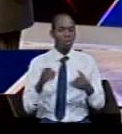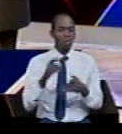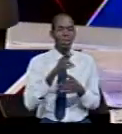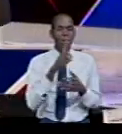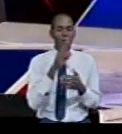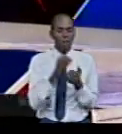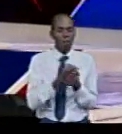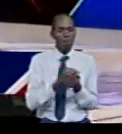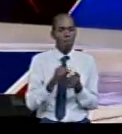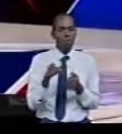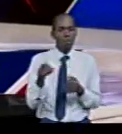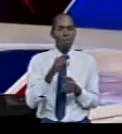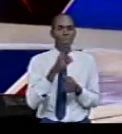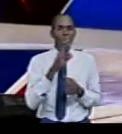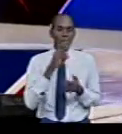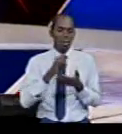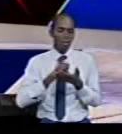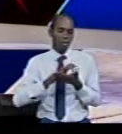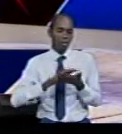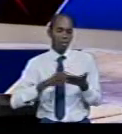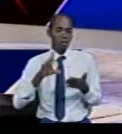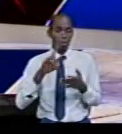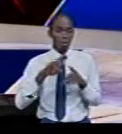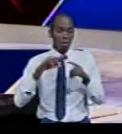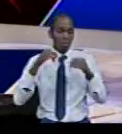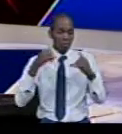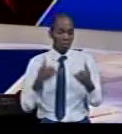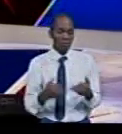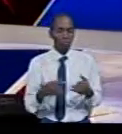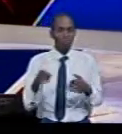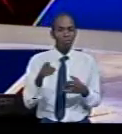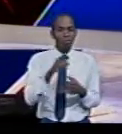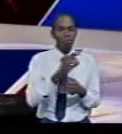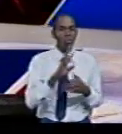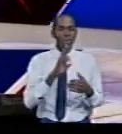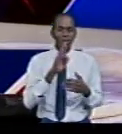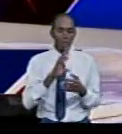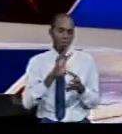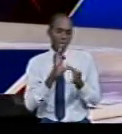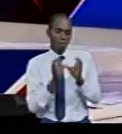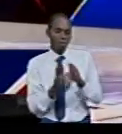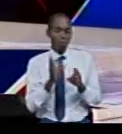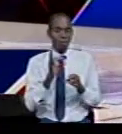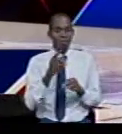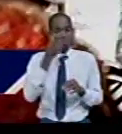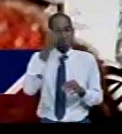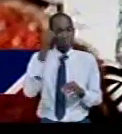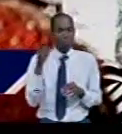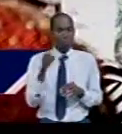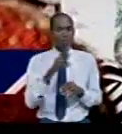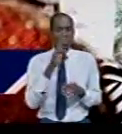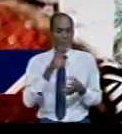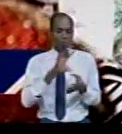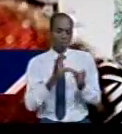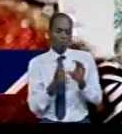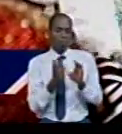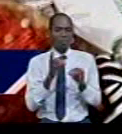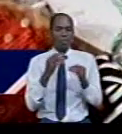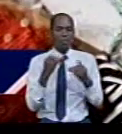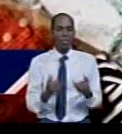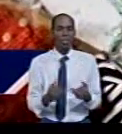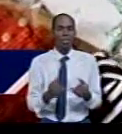but now ye are sanctified, but now you are converted. And because you are converted now,